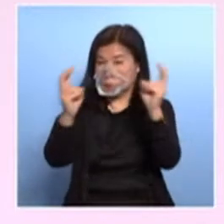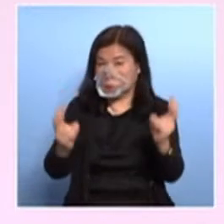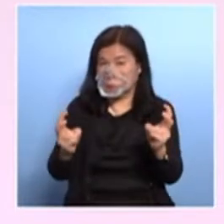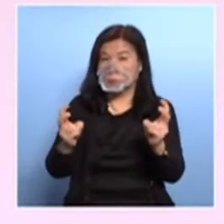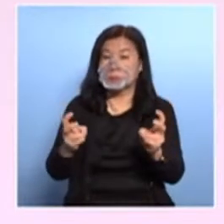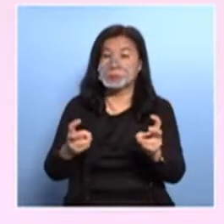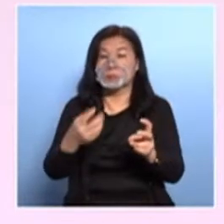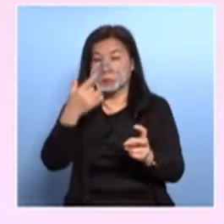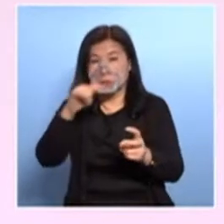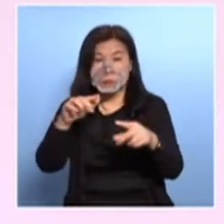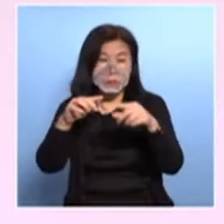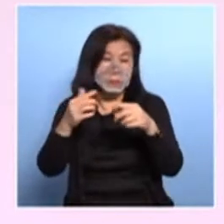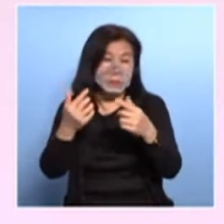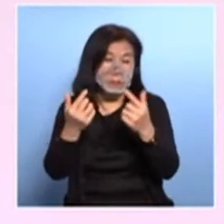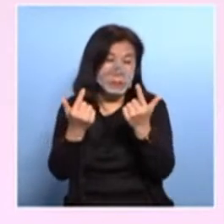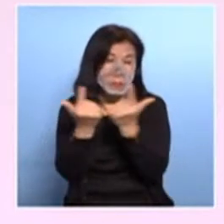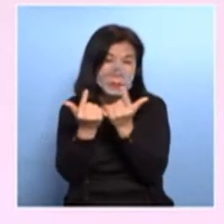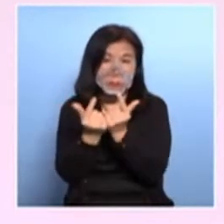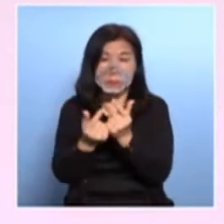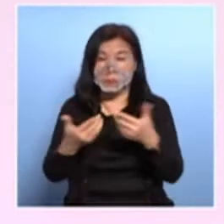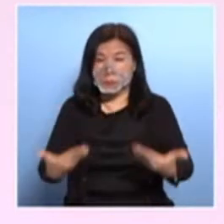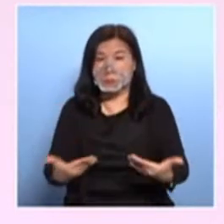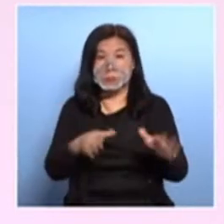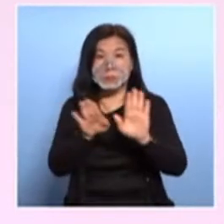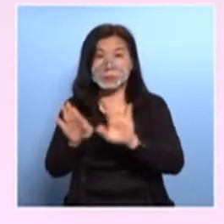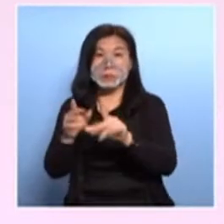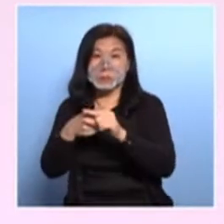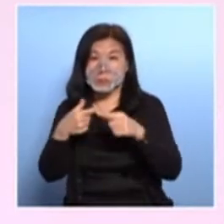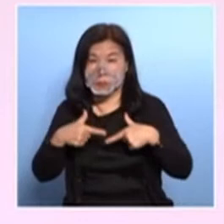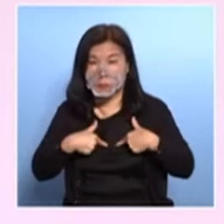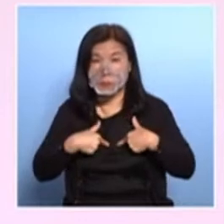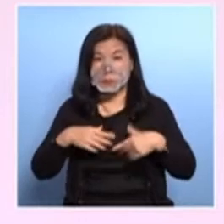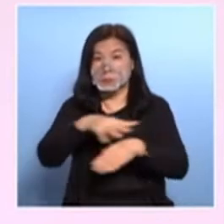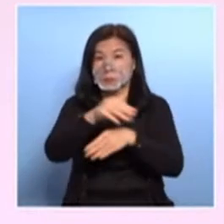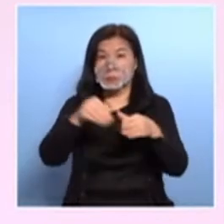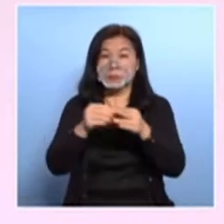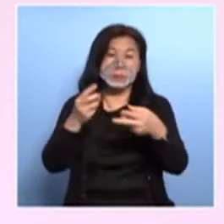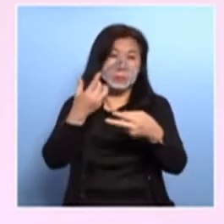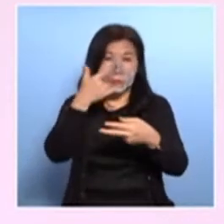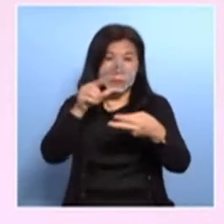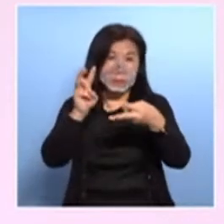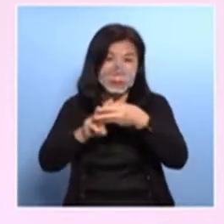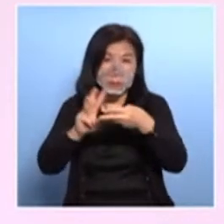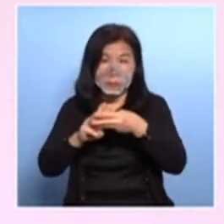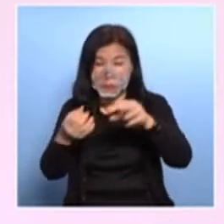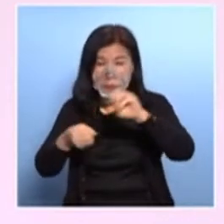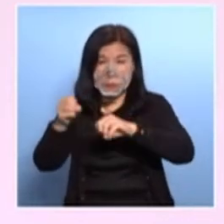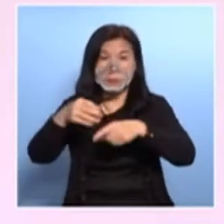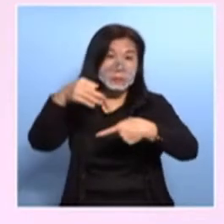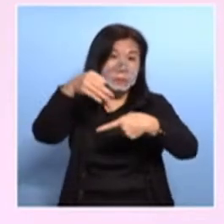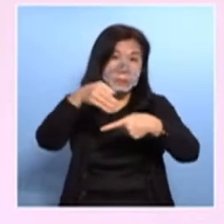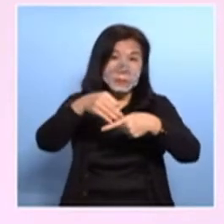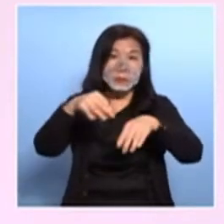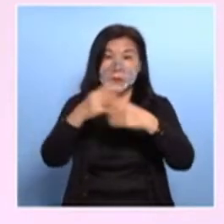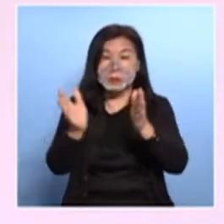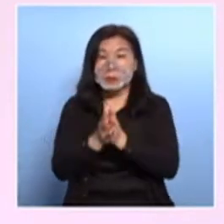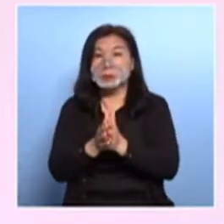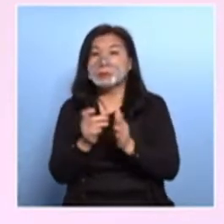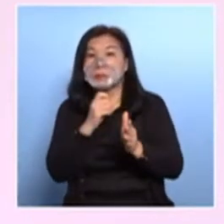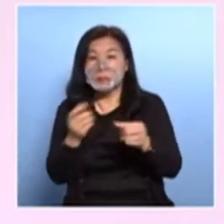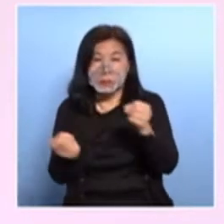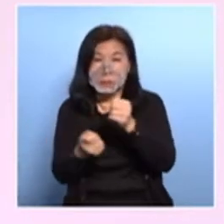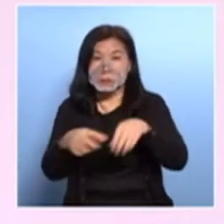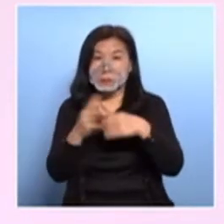Hung Shui Kiu Hatchin can also be developed into the new territory's North Modern Services Center. As regards development areas, including Sun